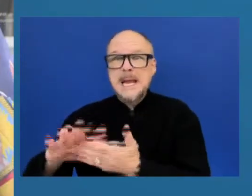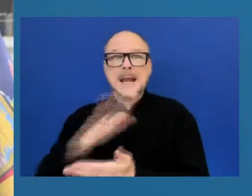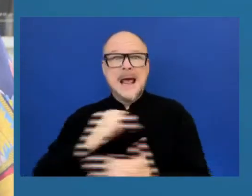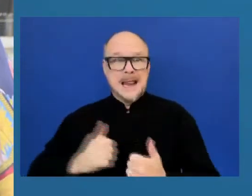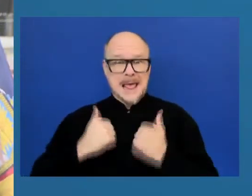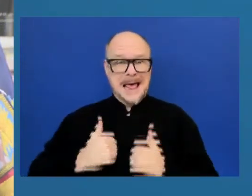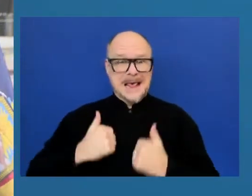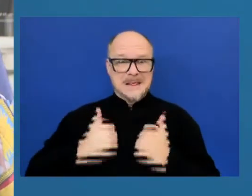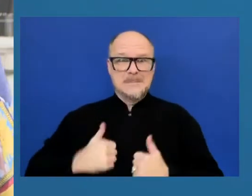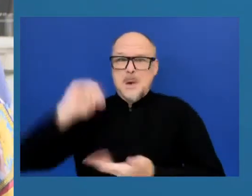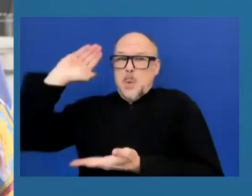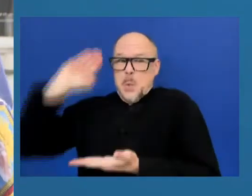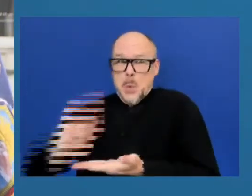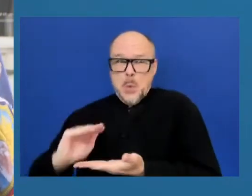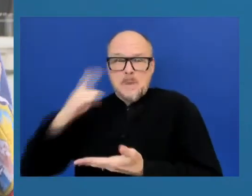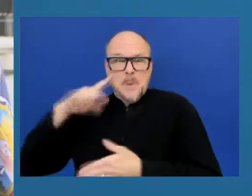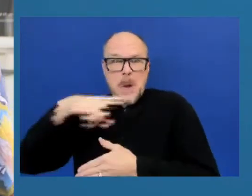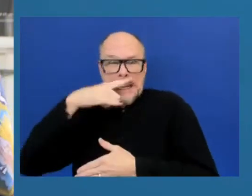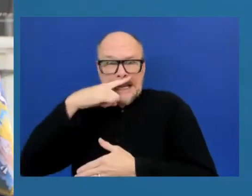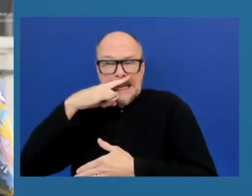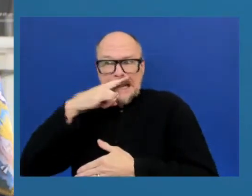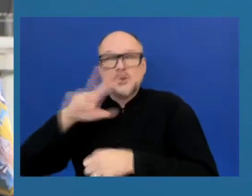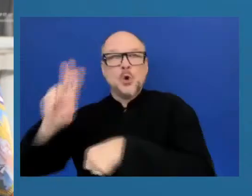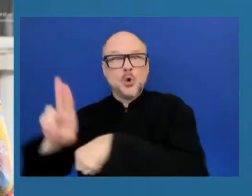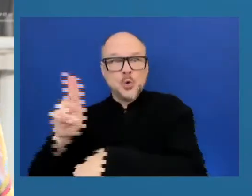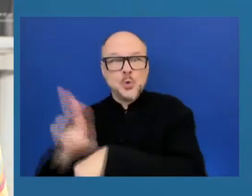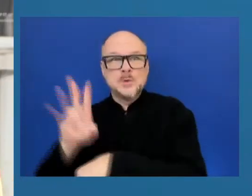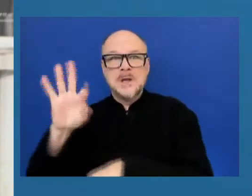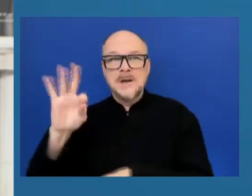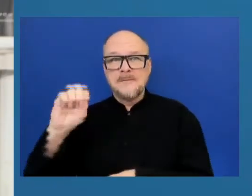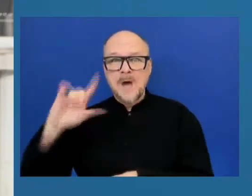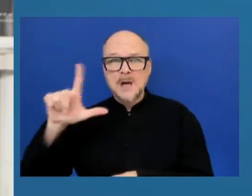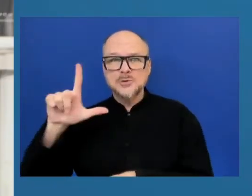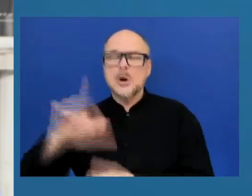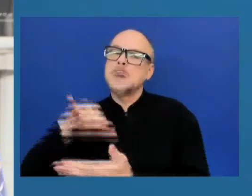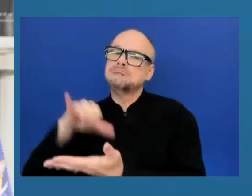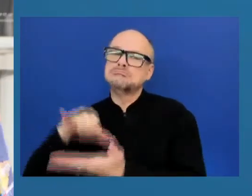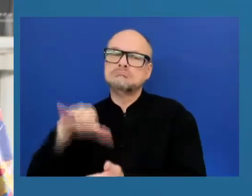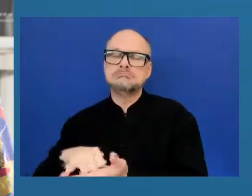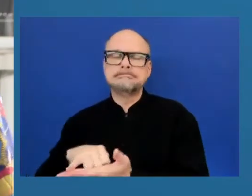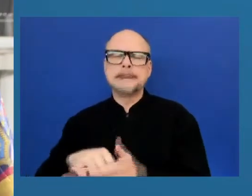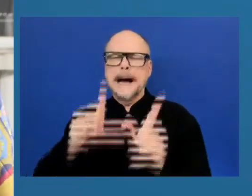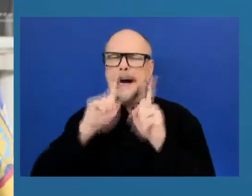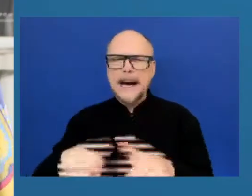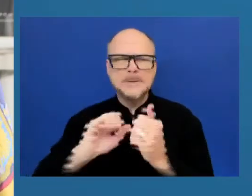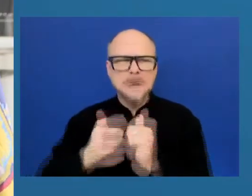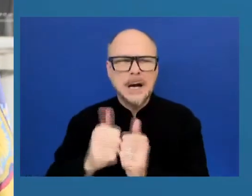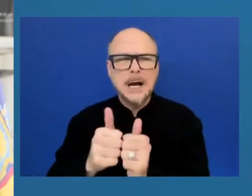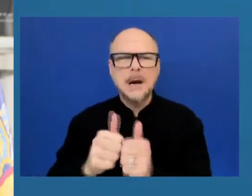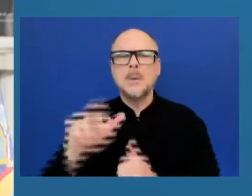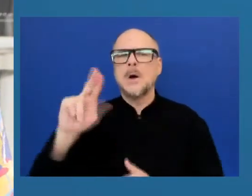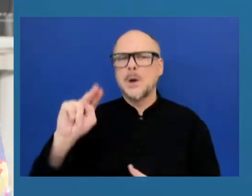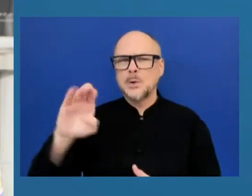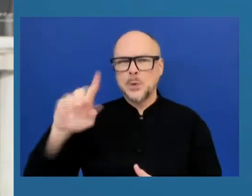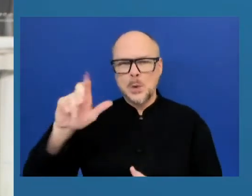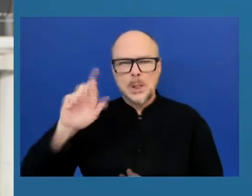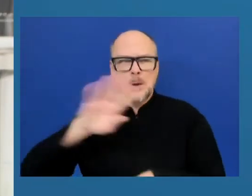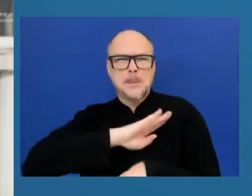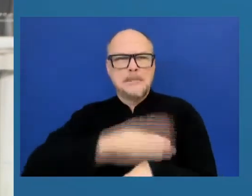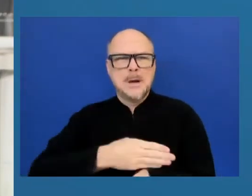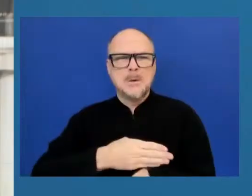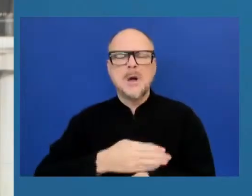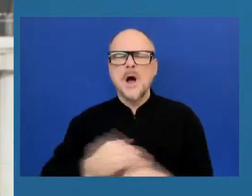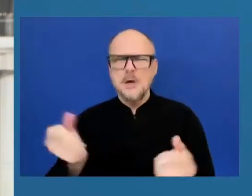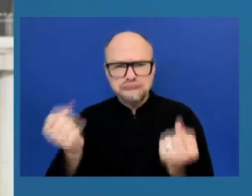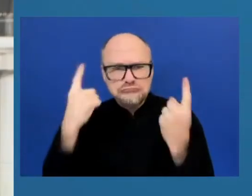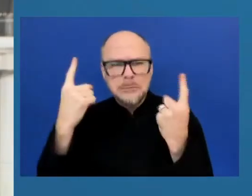power. And nuclear is today's answer to that. So look how far we've come. Why are people like Bill Gates